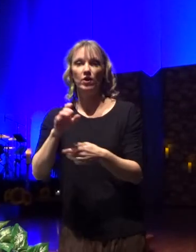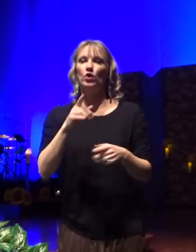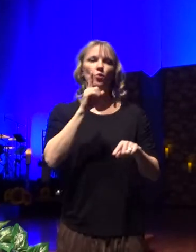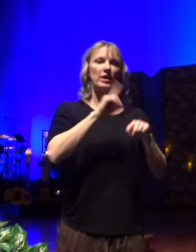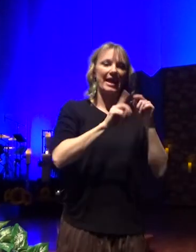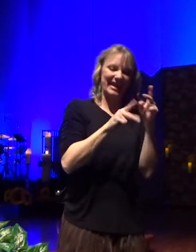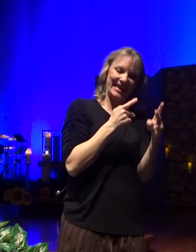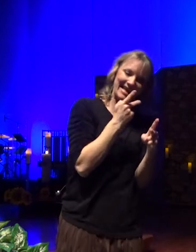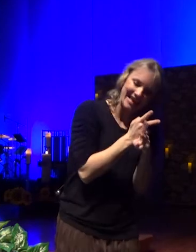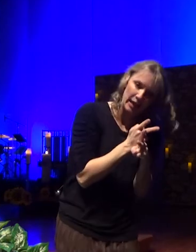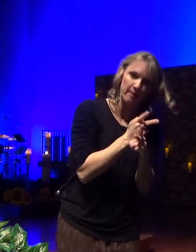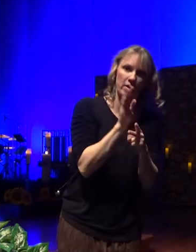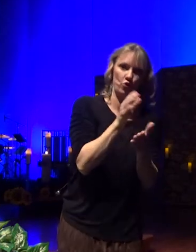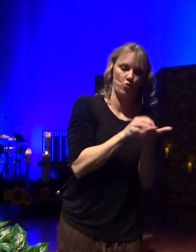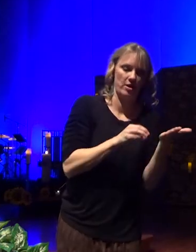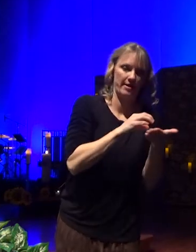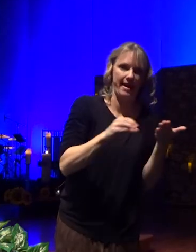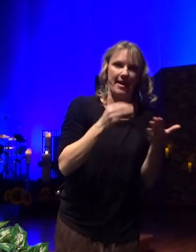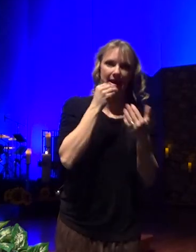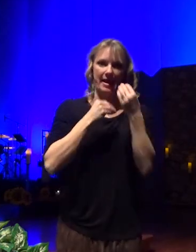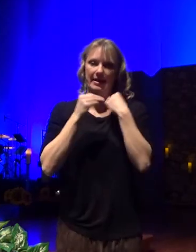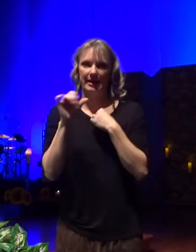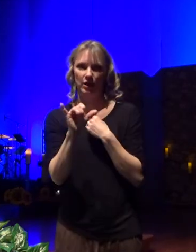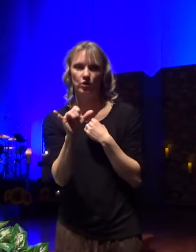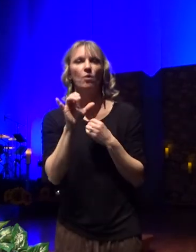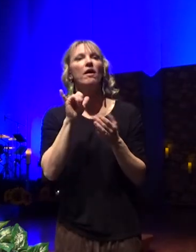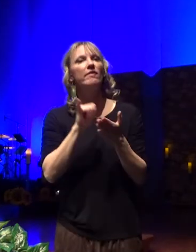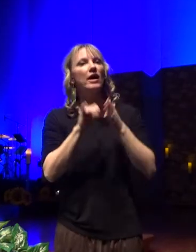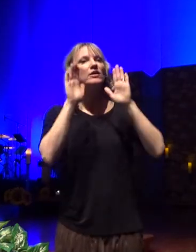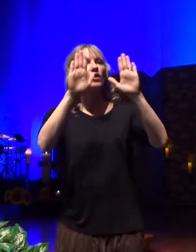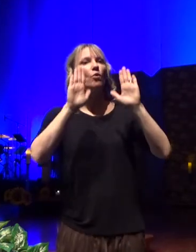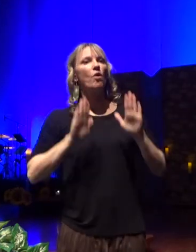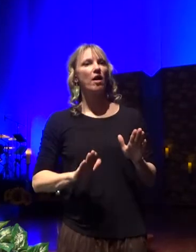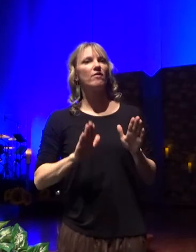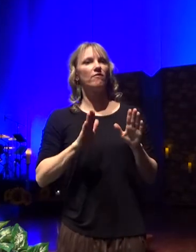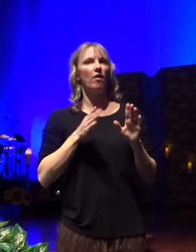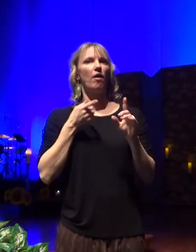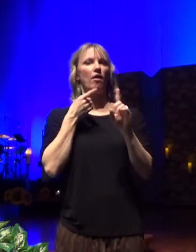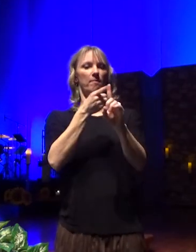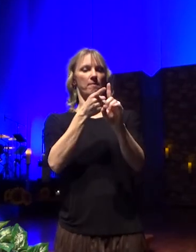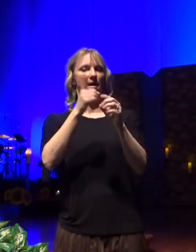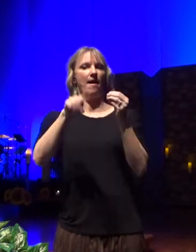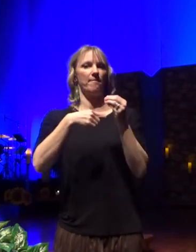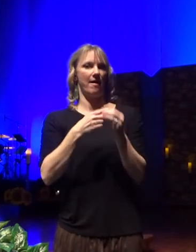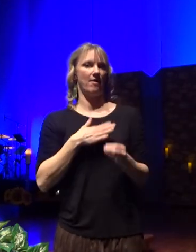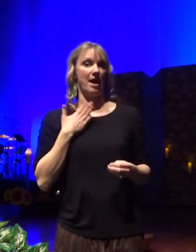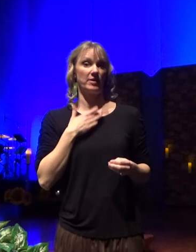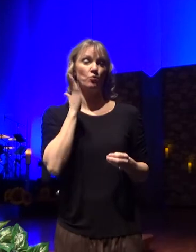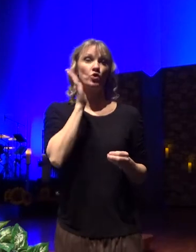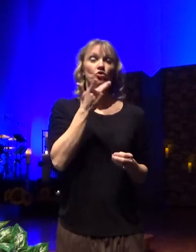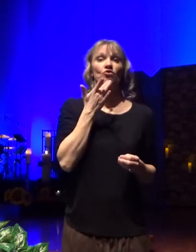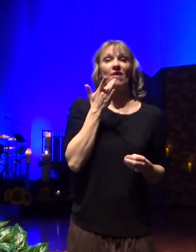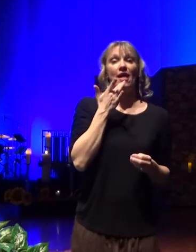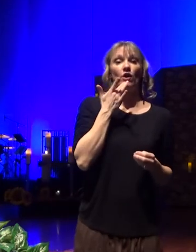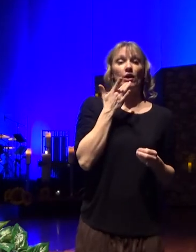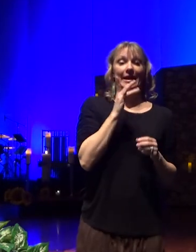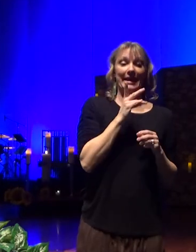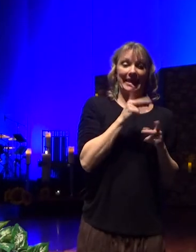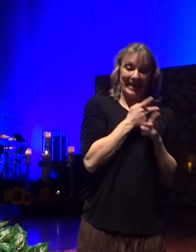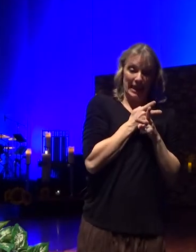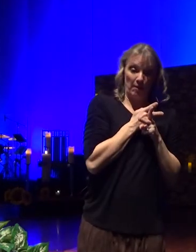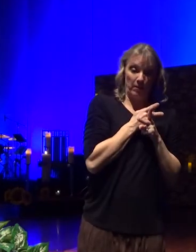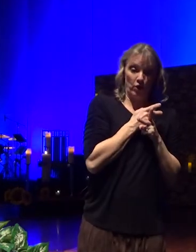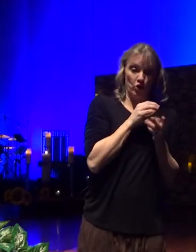keep your cake and eat it too. And for me, that's a wonderful proverb about happiness. Would you rather keep your